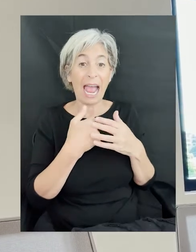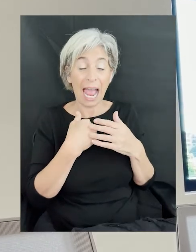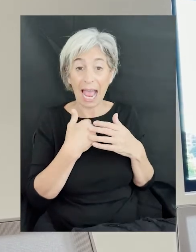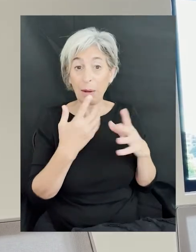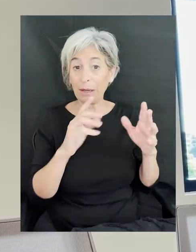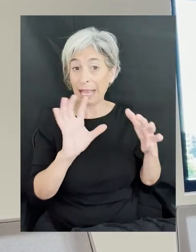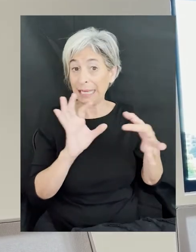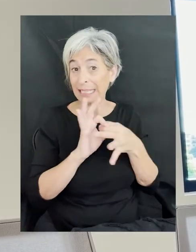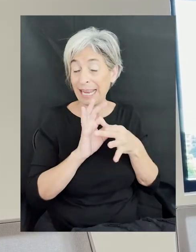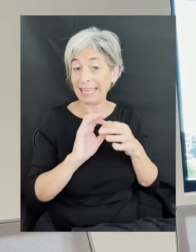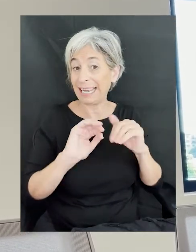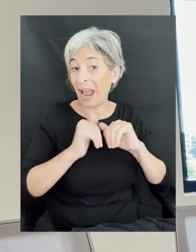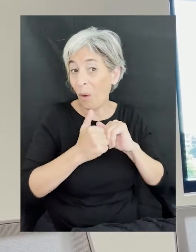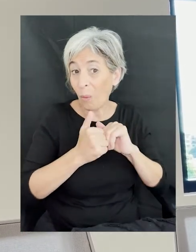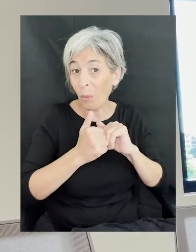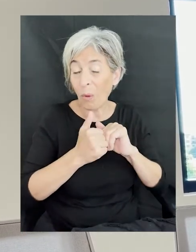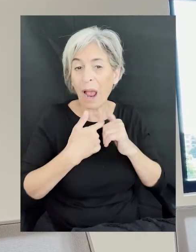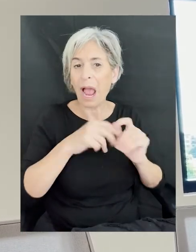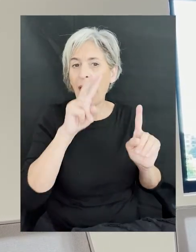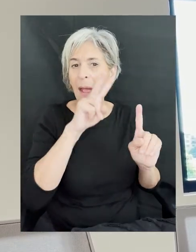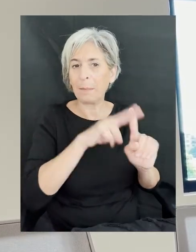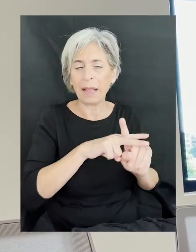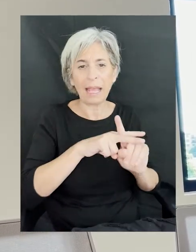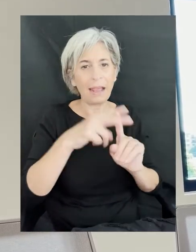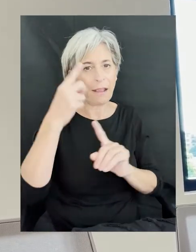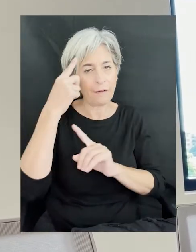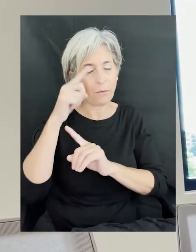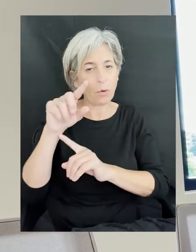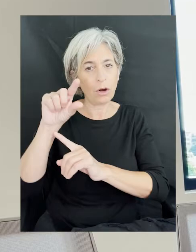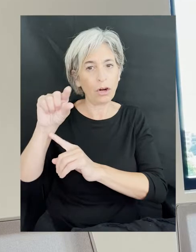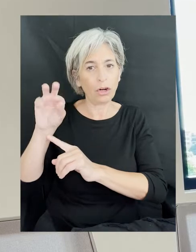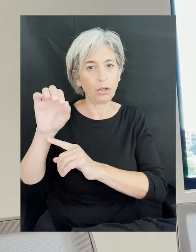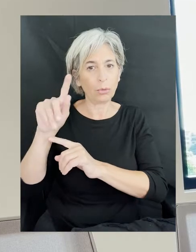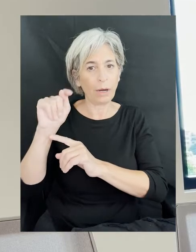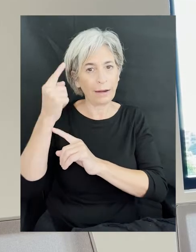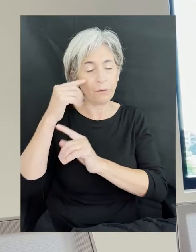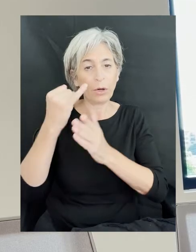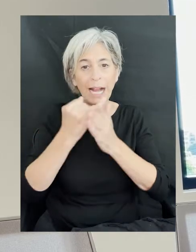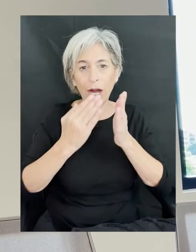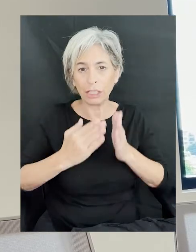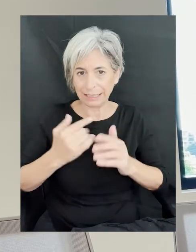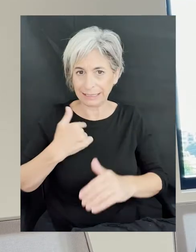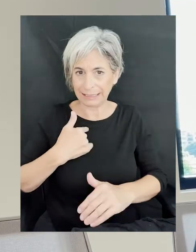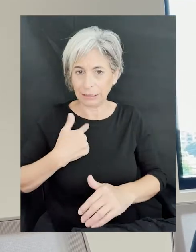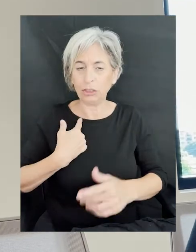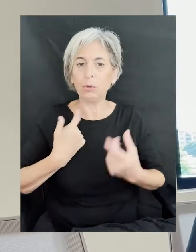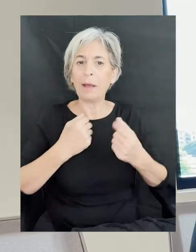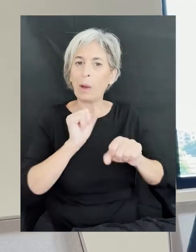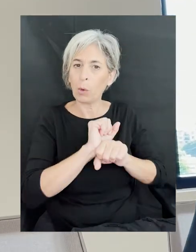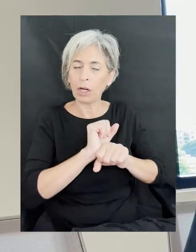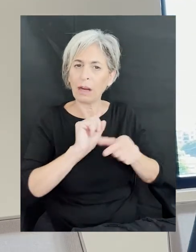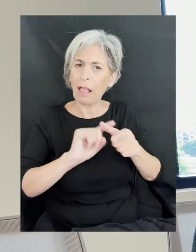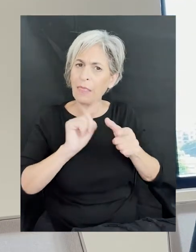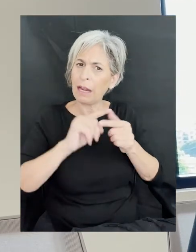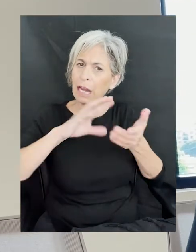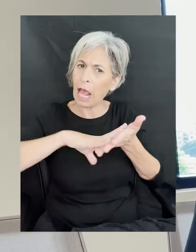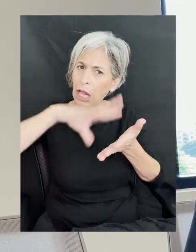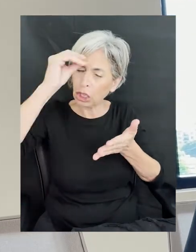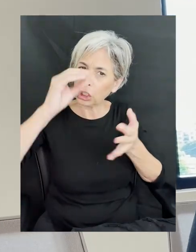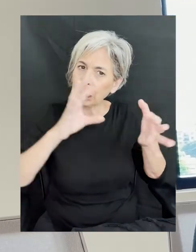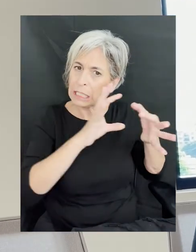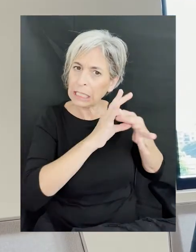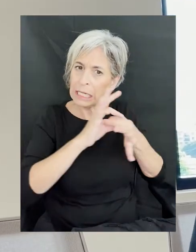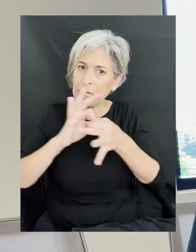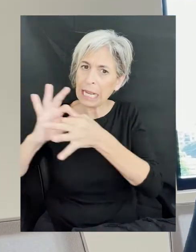got connected to government was that I had to apply for grants as an artist to do work. And so then I started learning that connection,